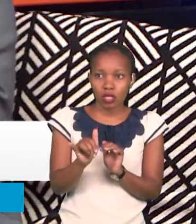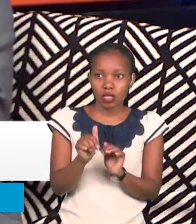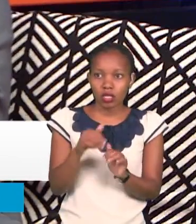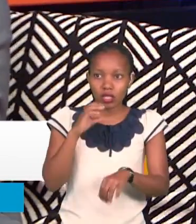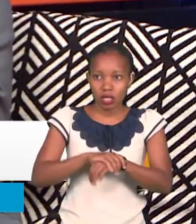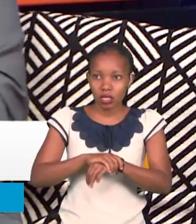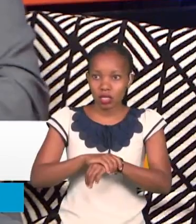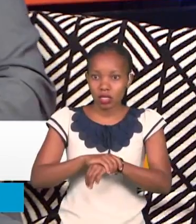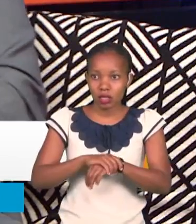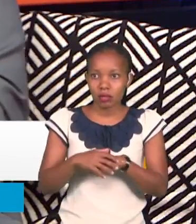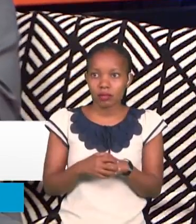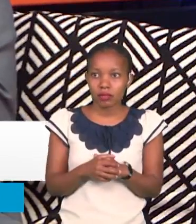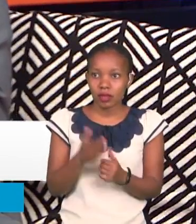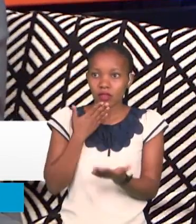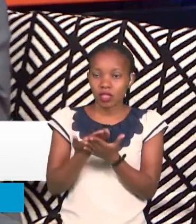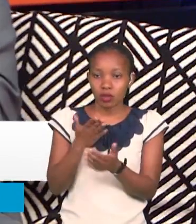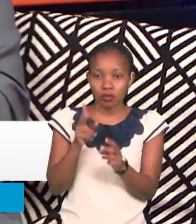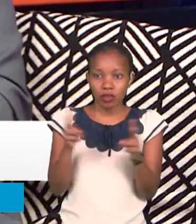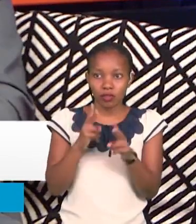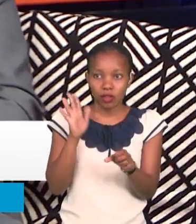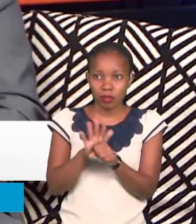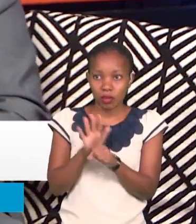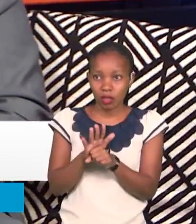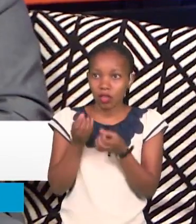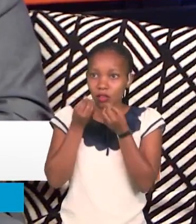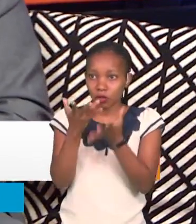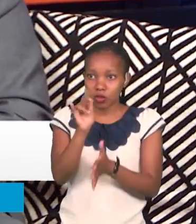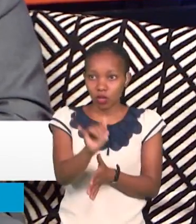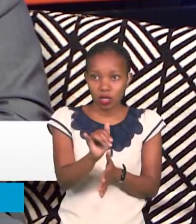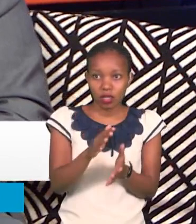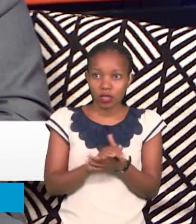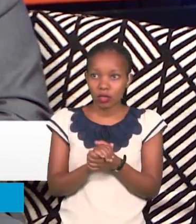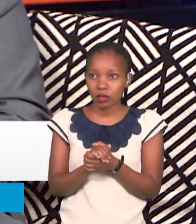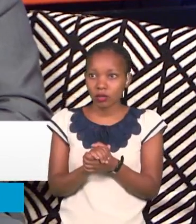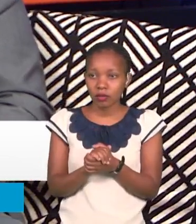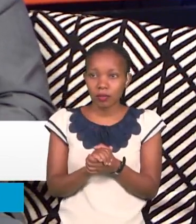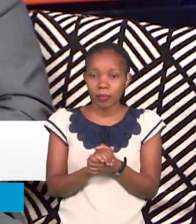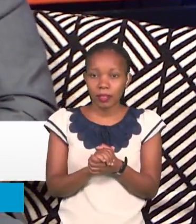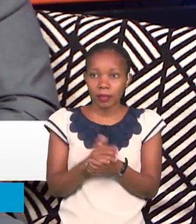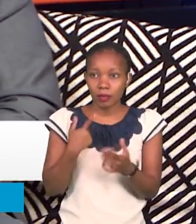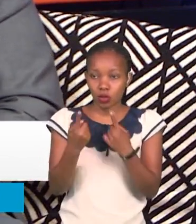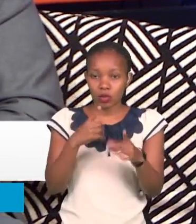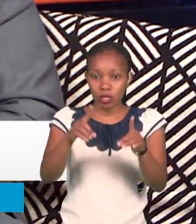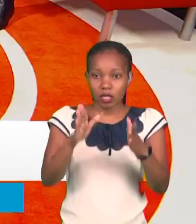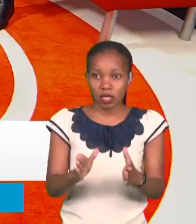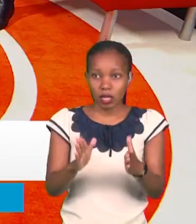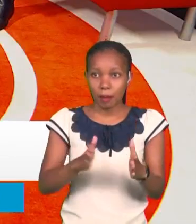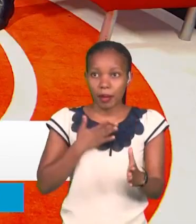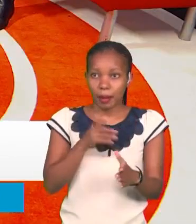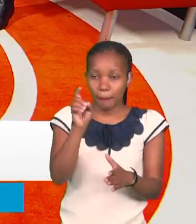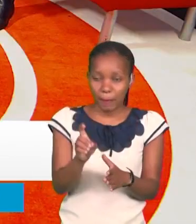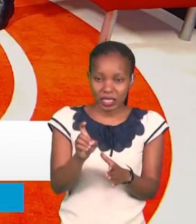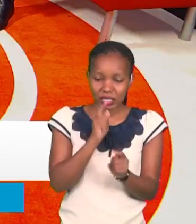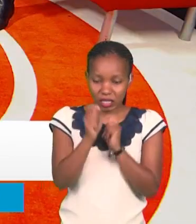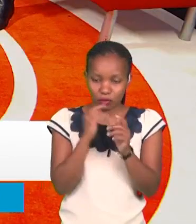Matthew, I thank you very SDGs. Much. Yes. I thank you very much for that incisive information, yes. which has been quite thorough. Yes. Mm. I've been told by my director that we really have to cut this